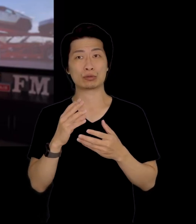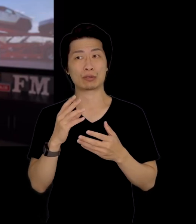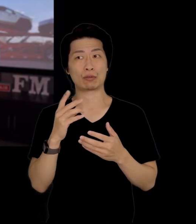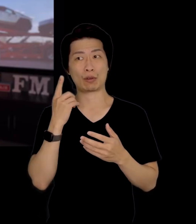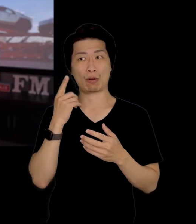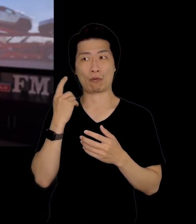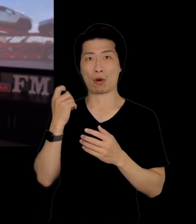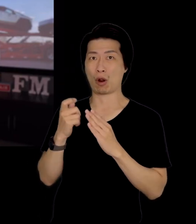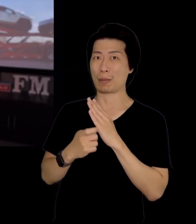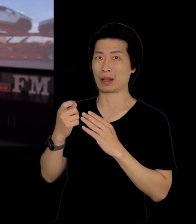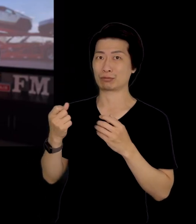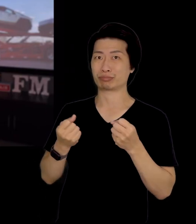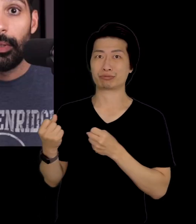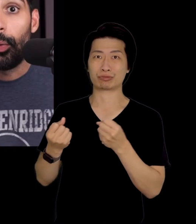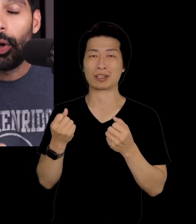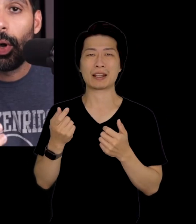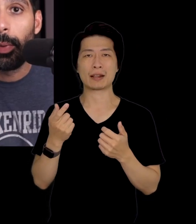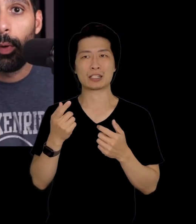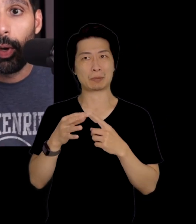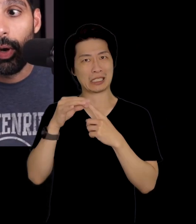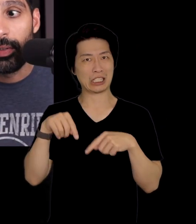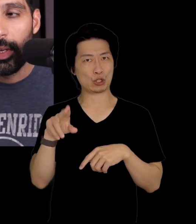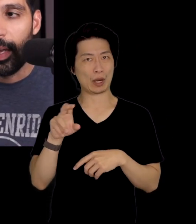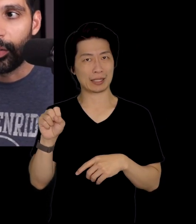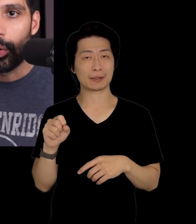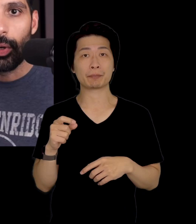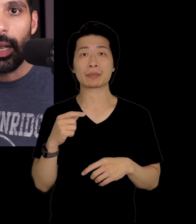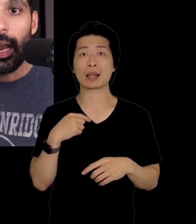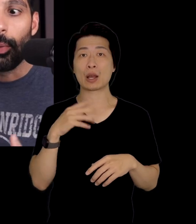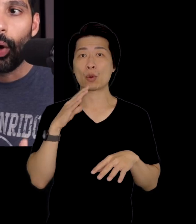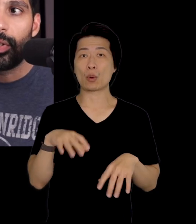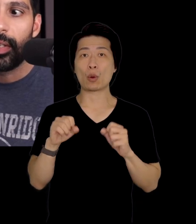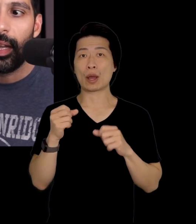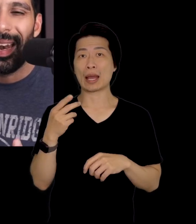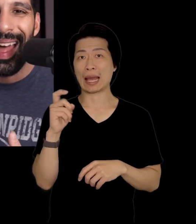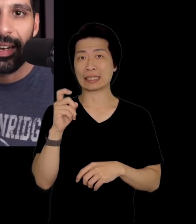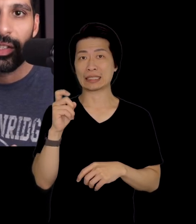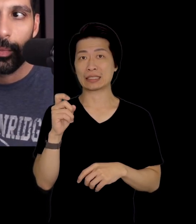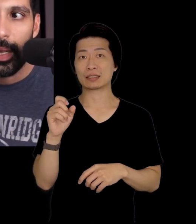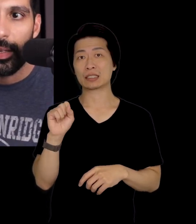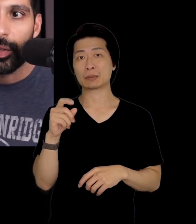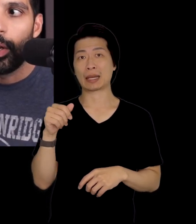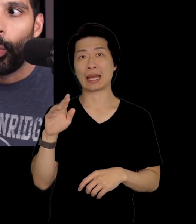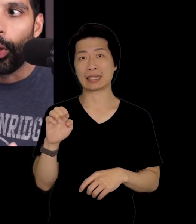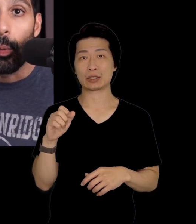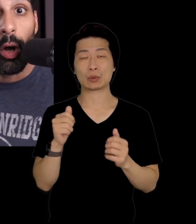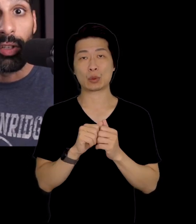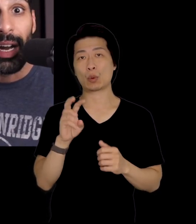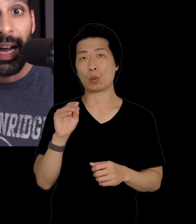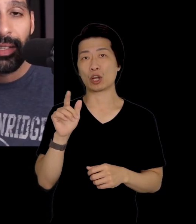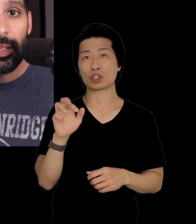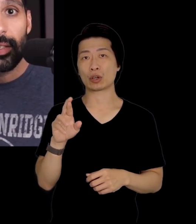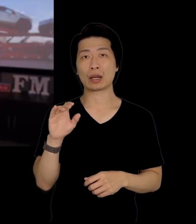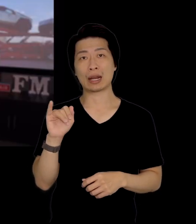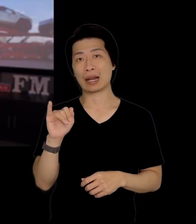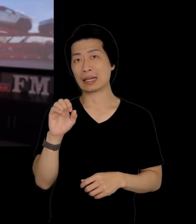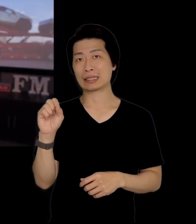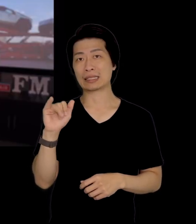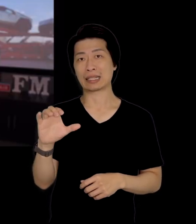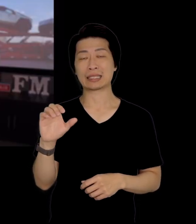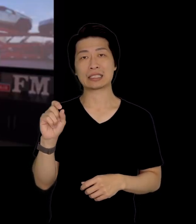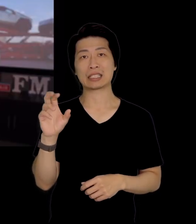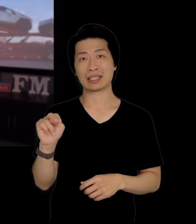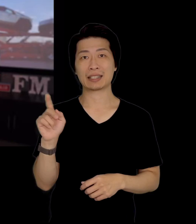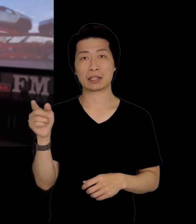vehicles, especially here in the United States. Now, real quick, before we go on to the next story, I am hosting an X Space with Walter Isaacson. Walter